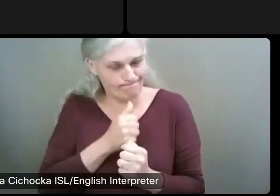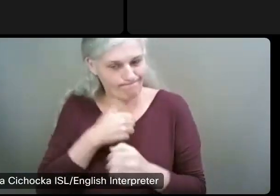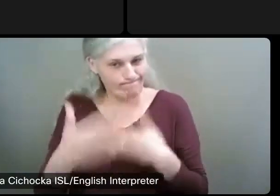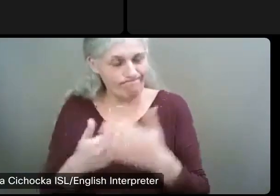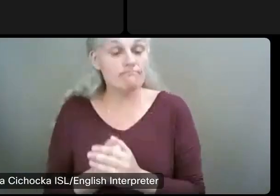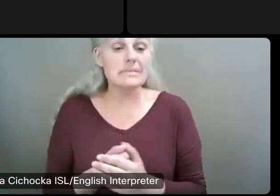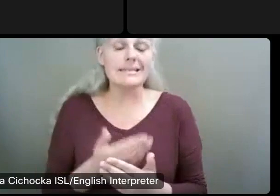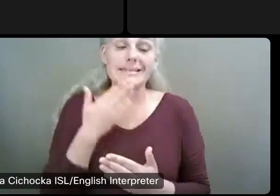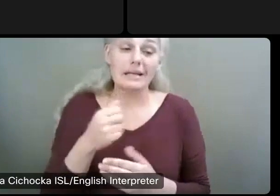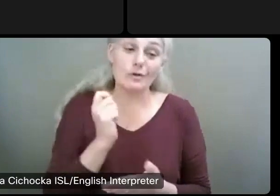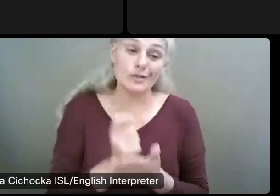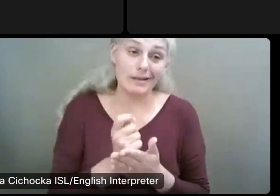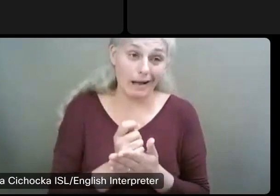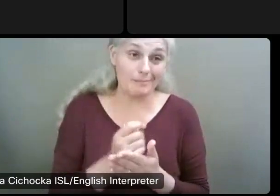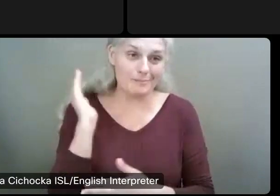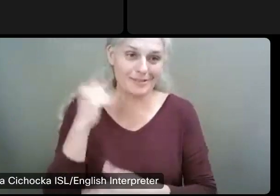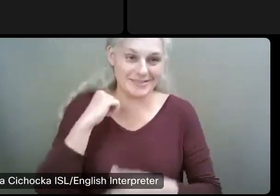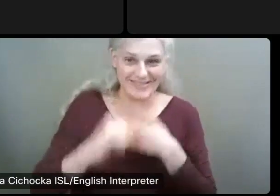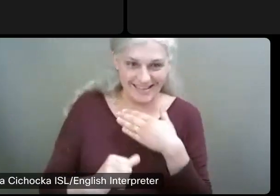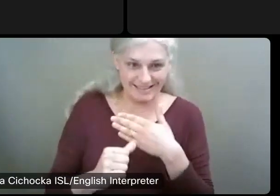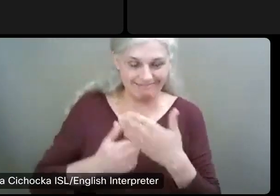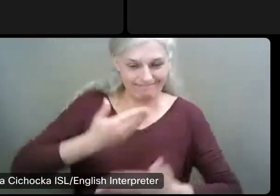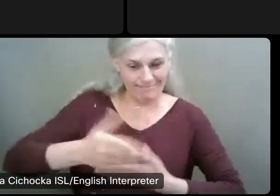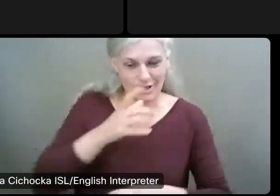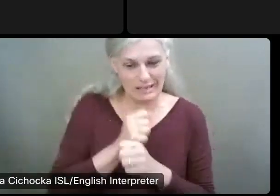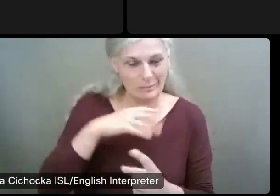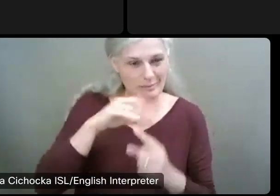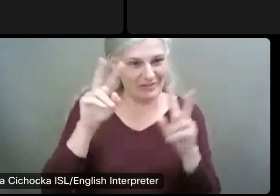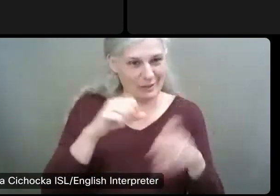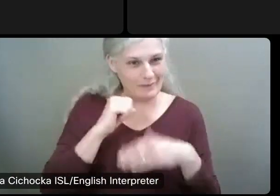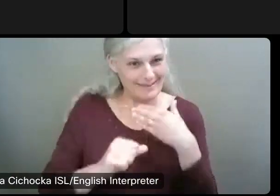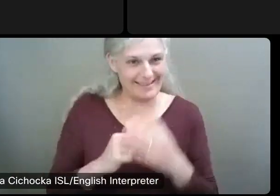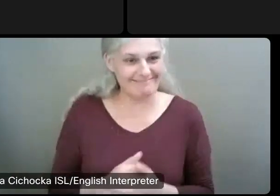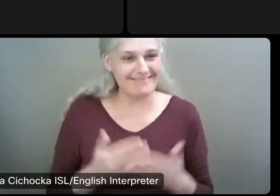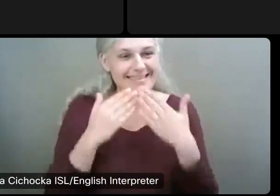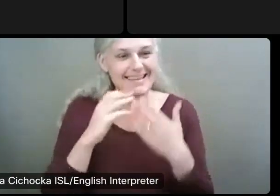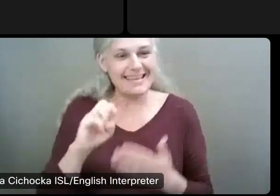again to speak to us about this important topic. So over to you, Eva. Thank you.